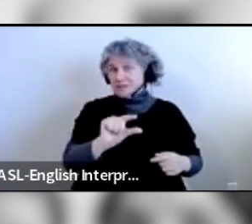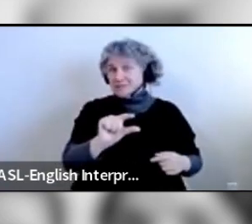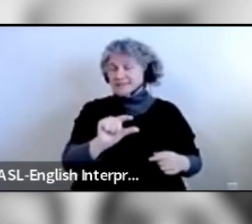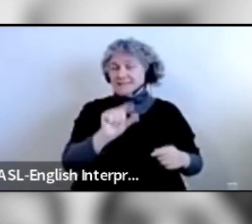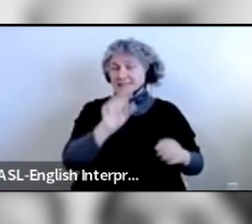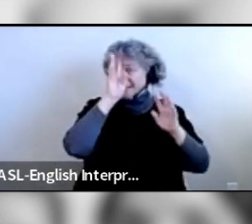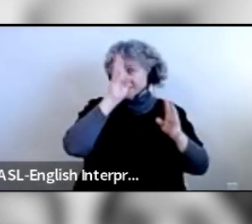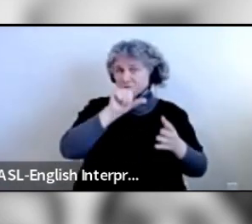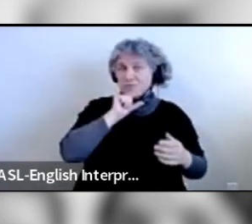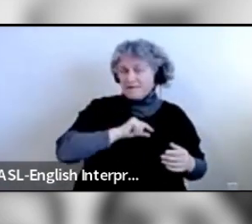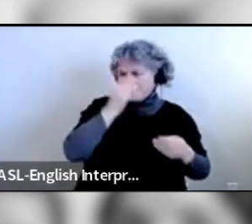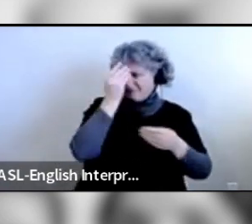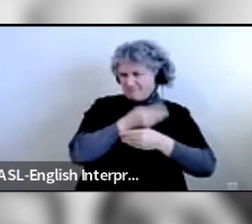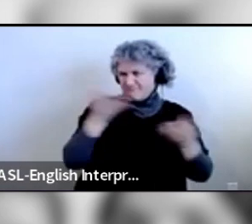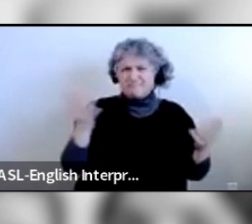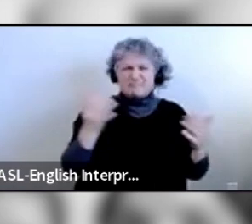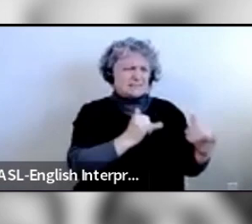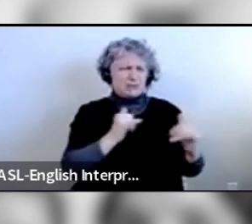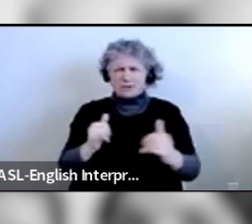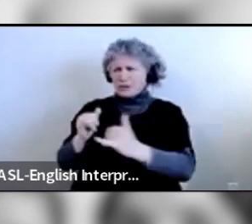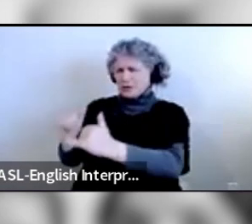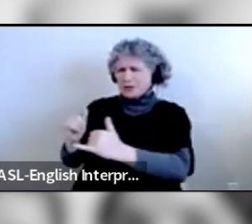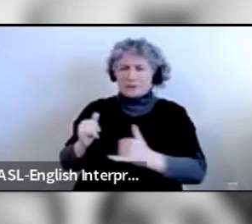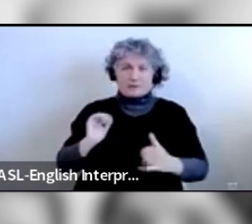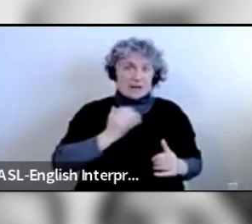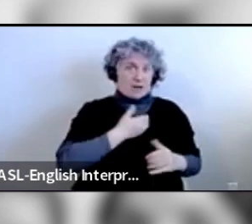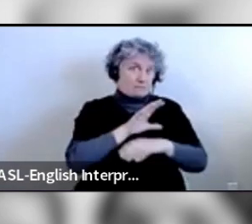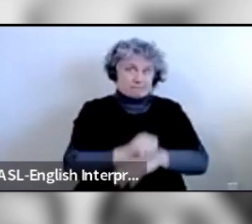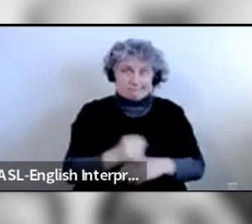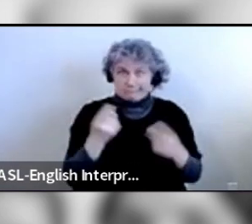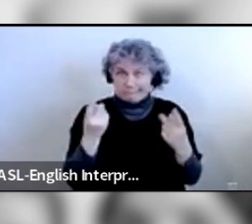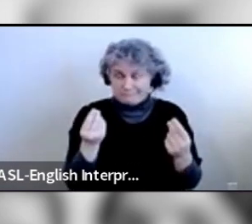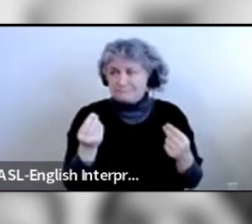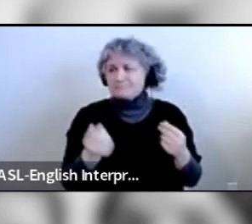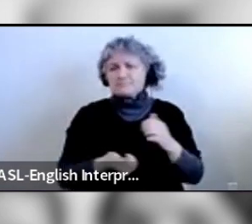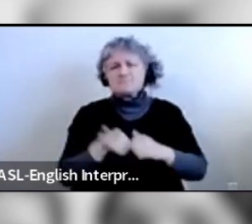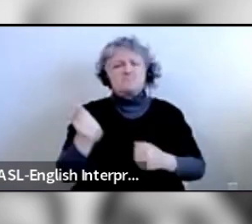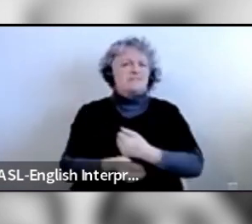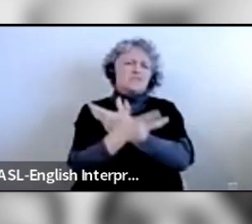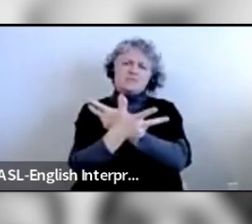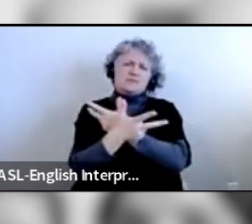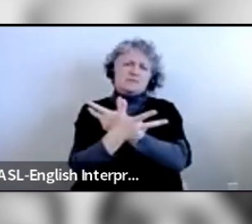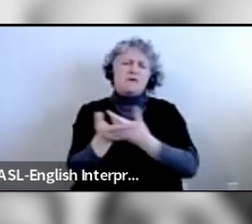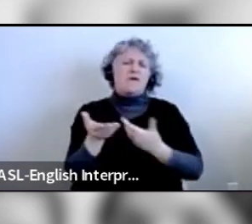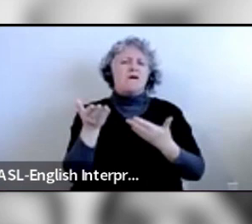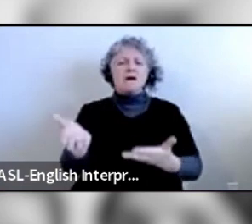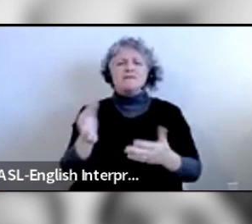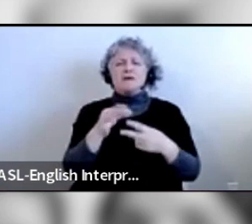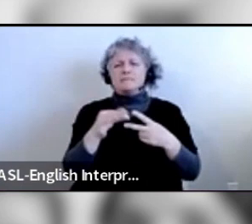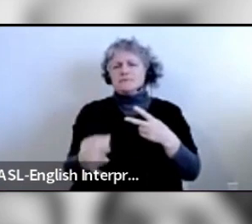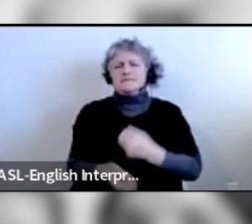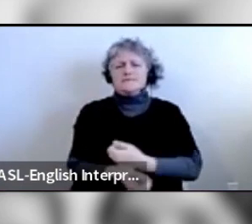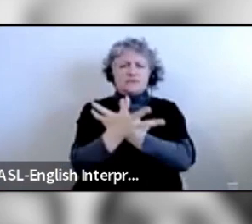at all of the regional innovation centers. So most of what we do is virtual and we offer virtual options. We do a